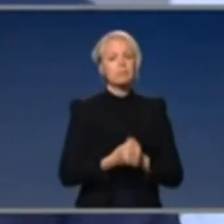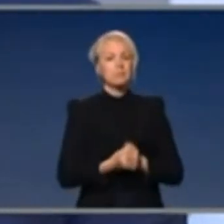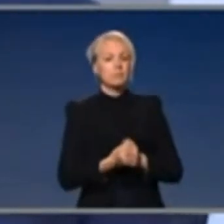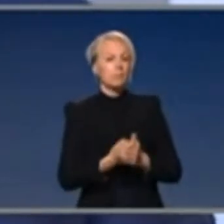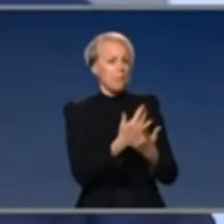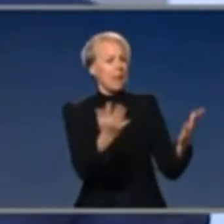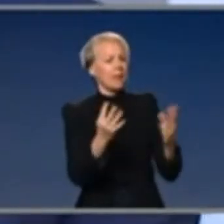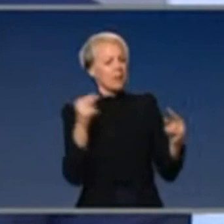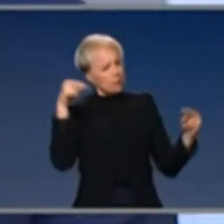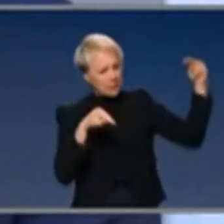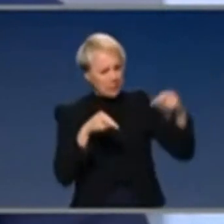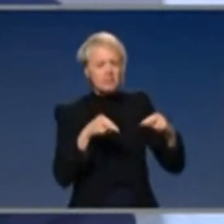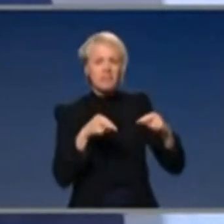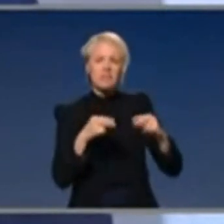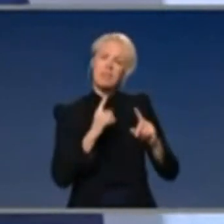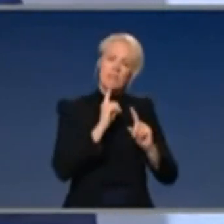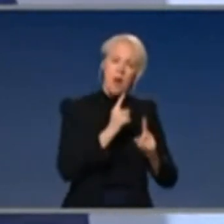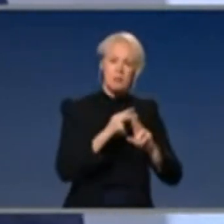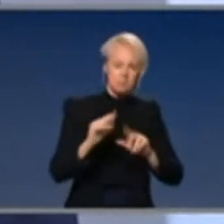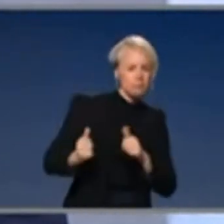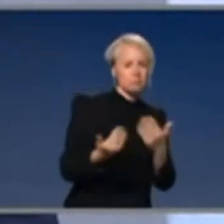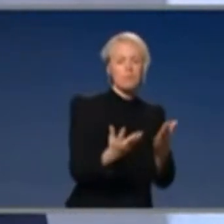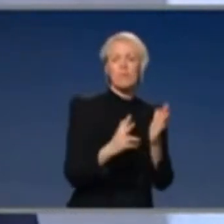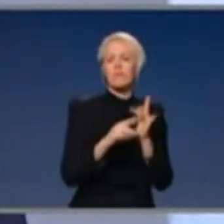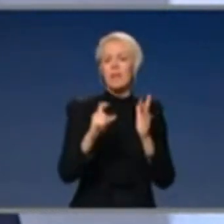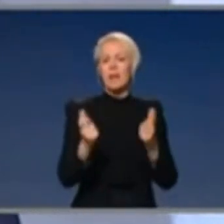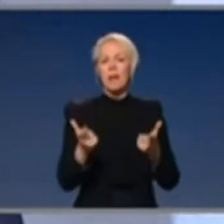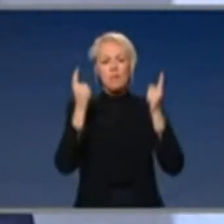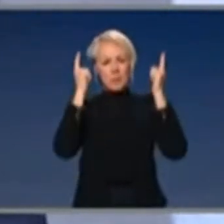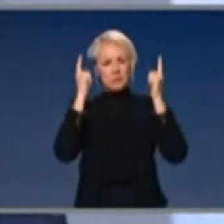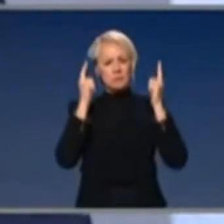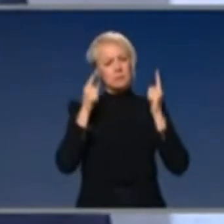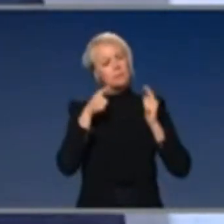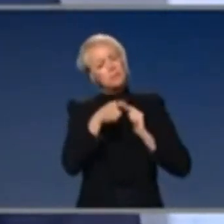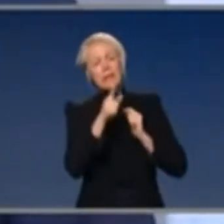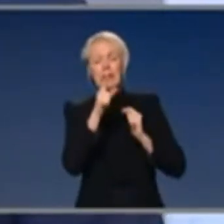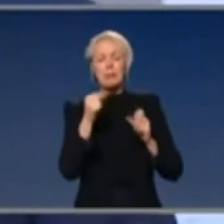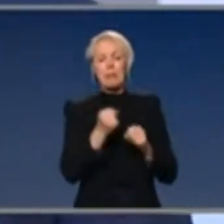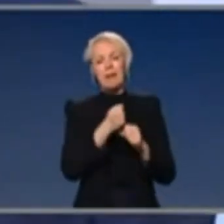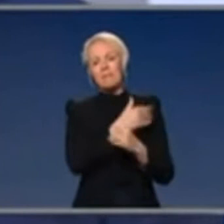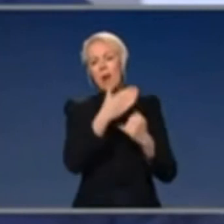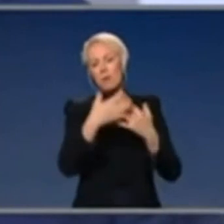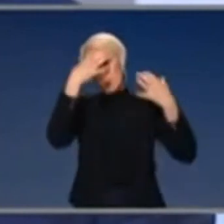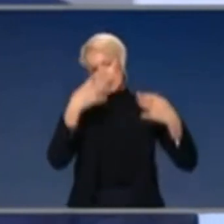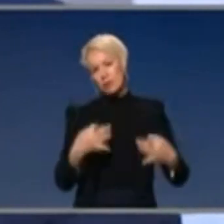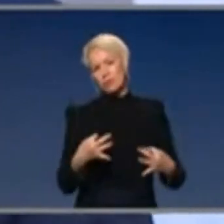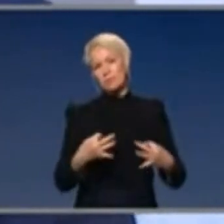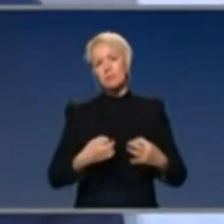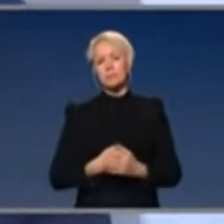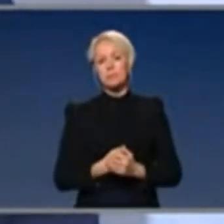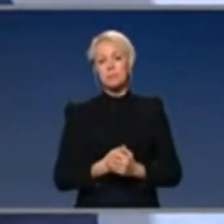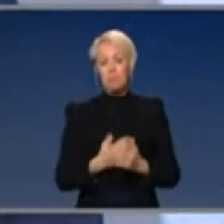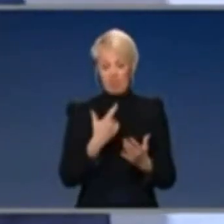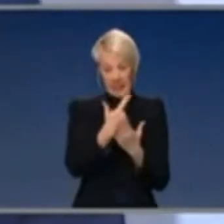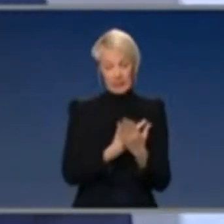input to the Victorian Government over the course of those several days leading up to that announcement. But the final list was circulated to me